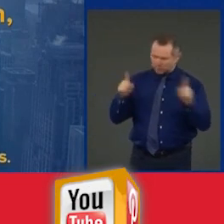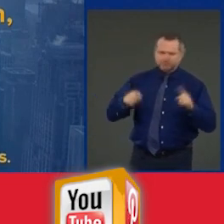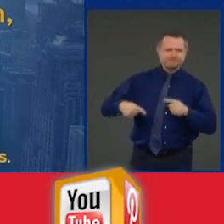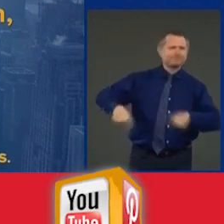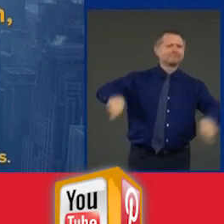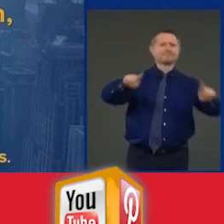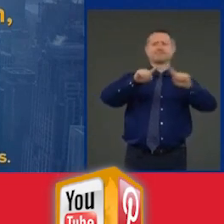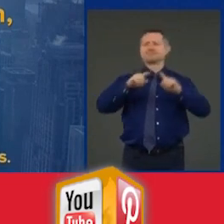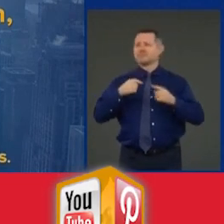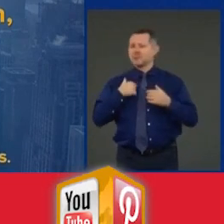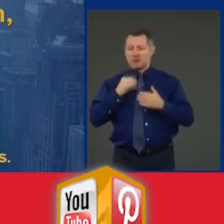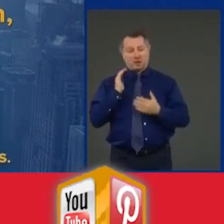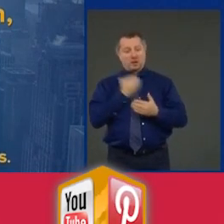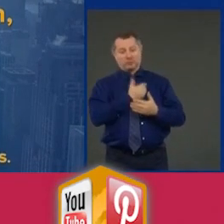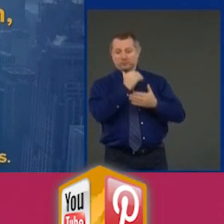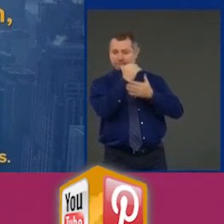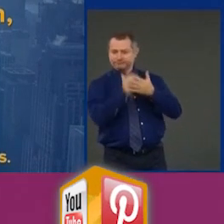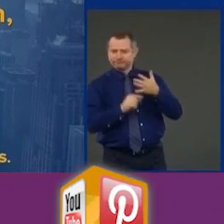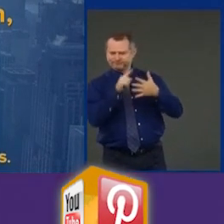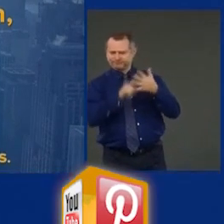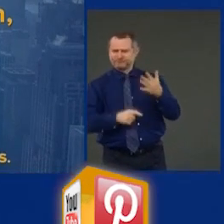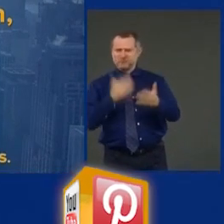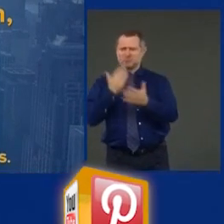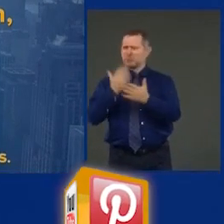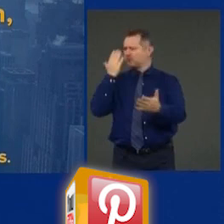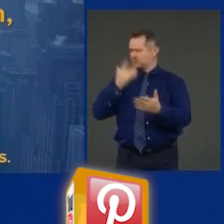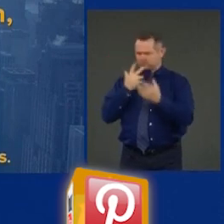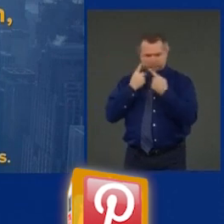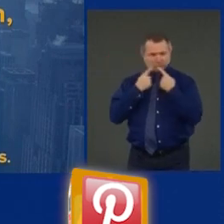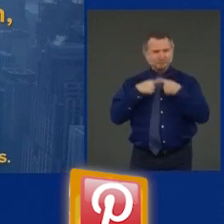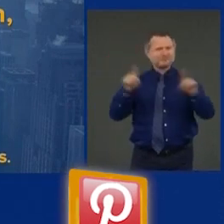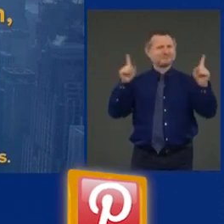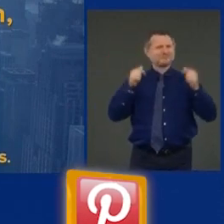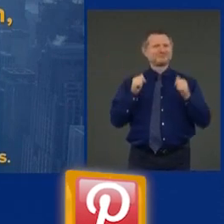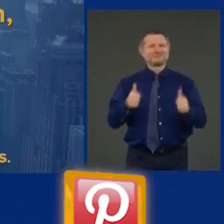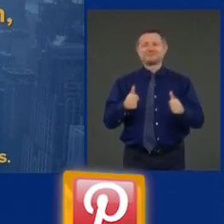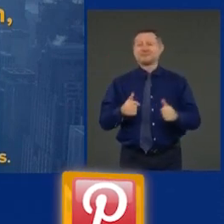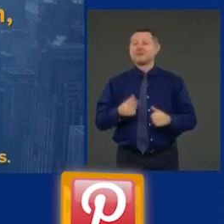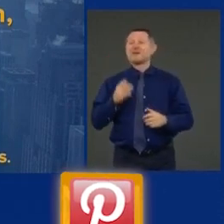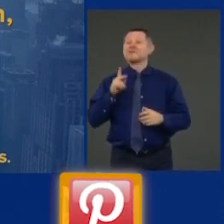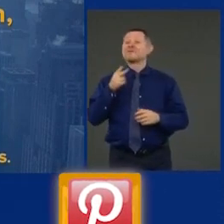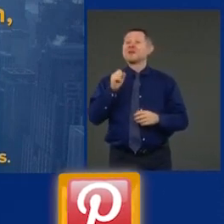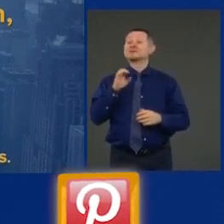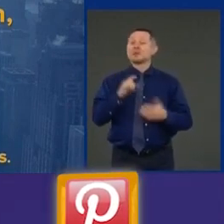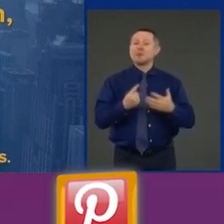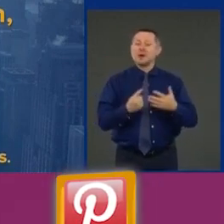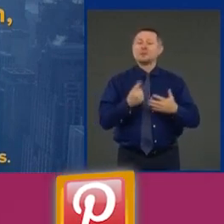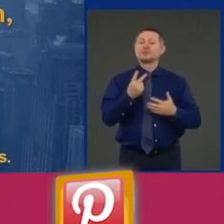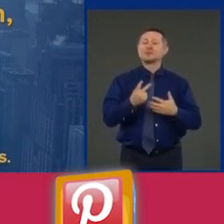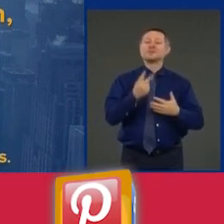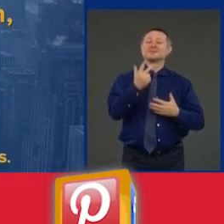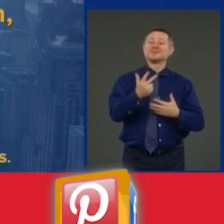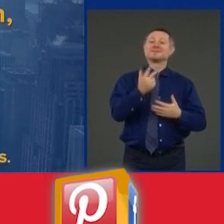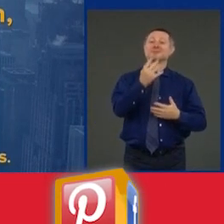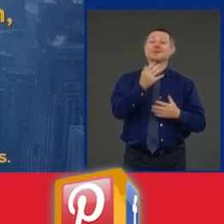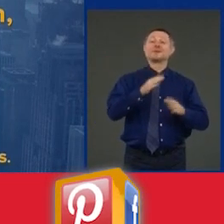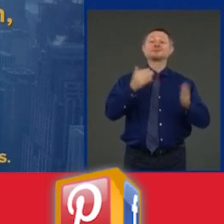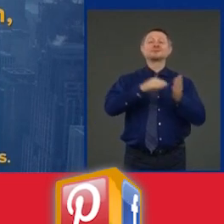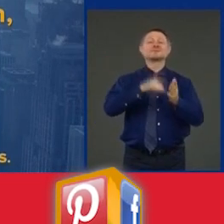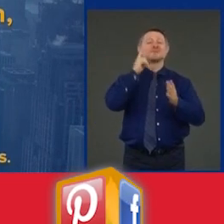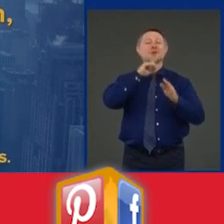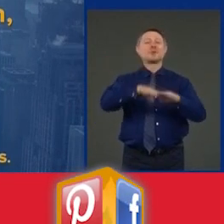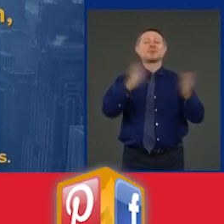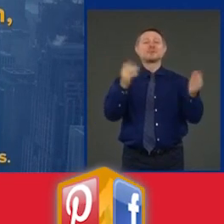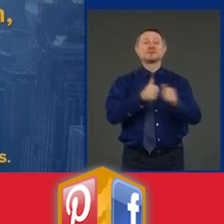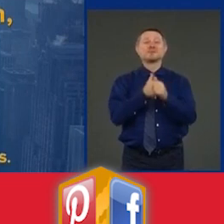been vindicated, and the phased reopening by data works. I said from day one, I think